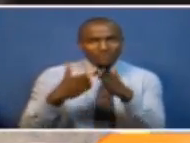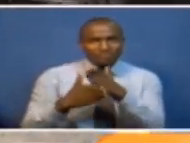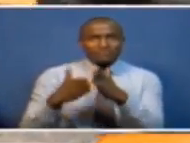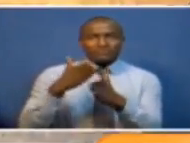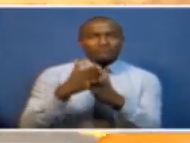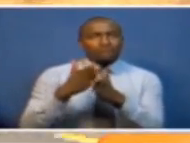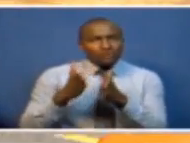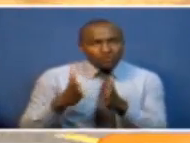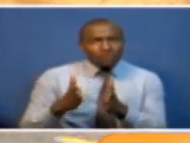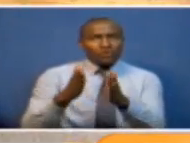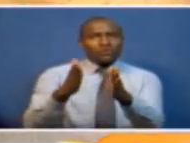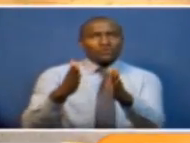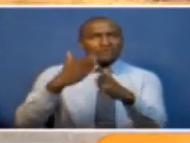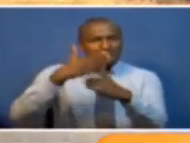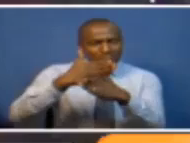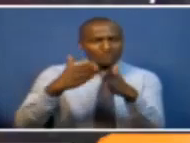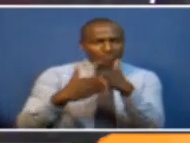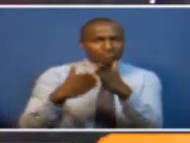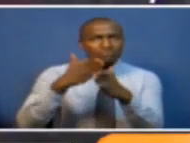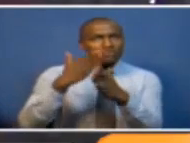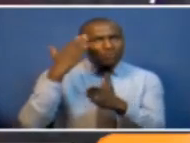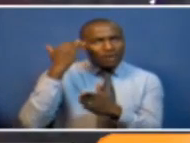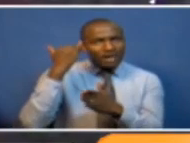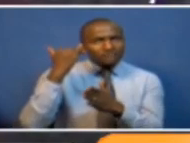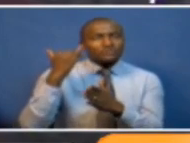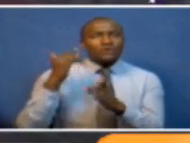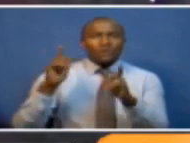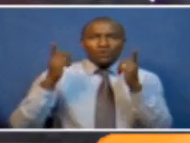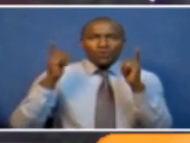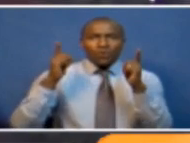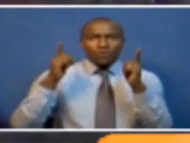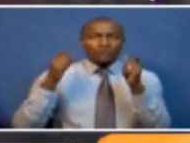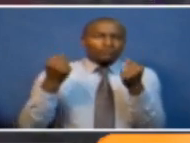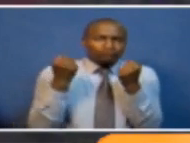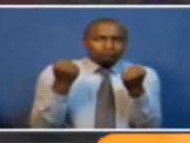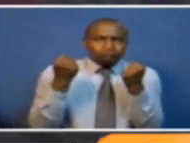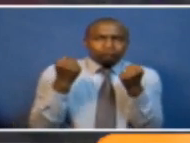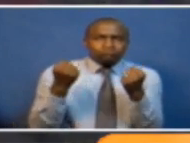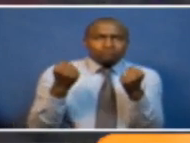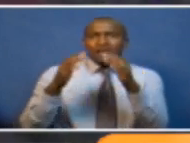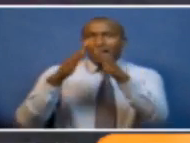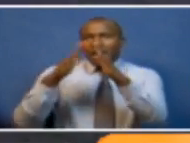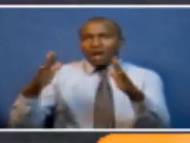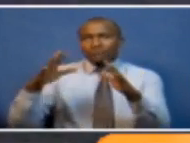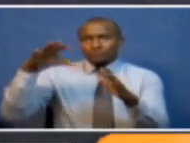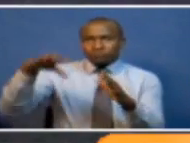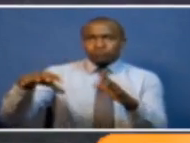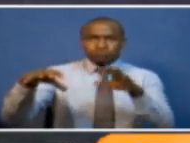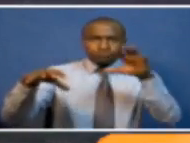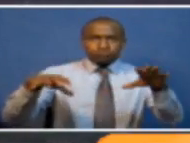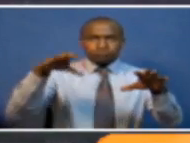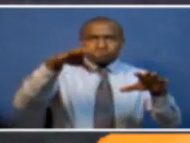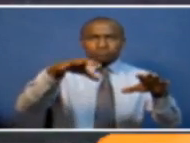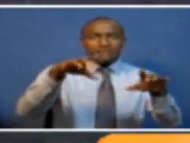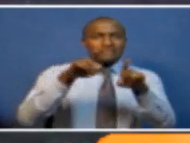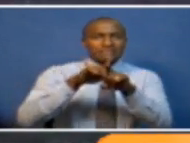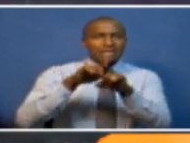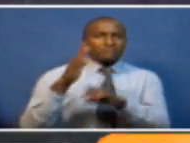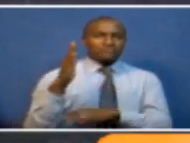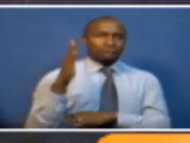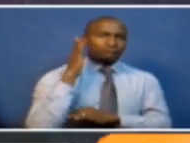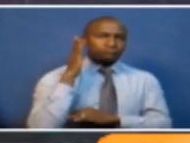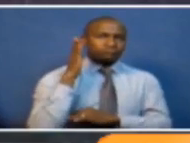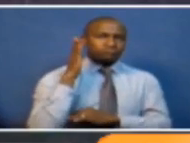From roads to accommodate the wide and heavy loads, to housing for staff, and most important, security in